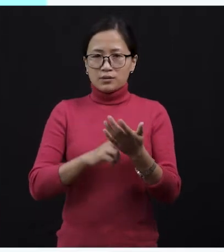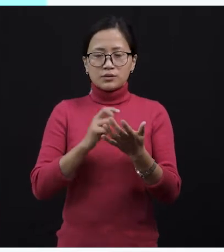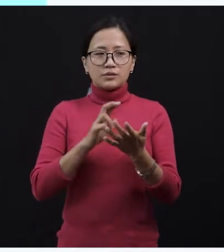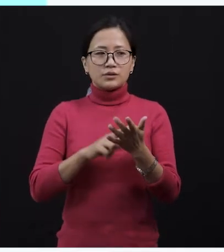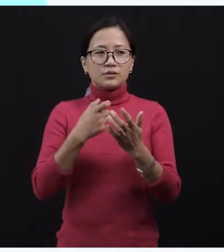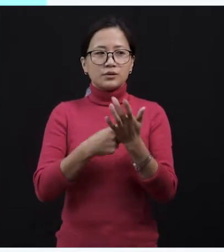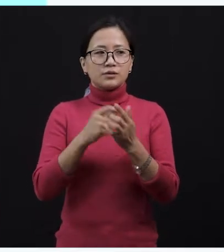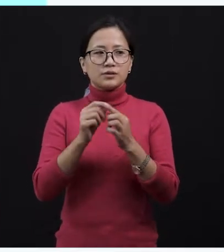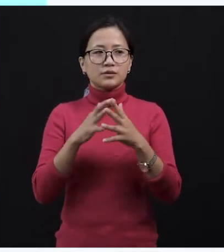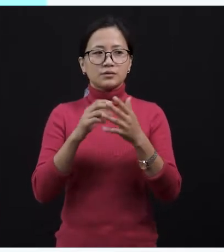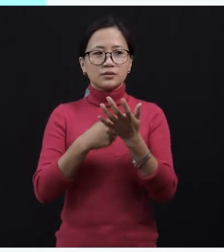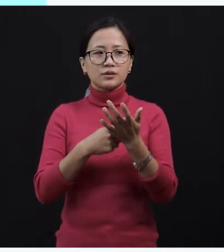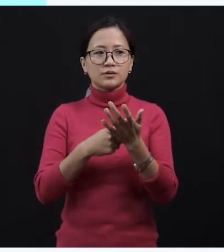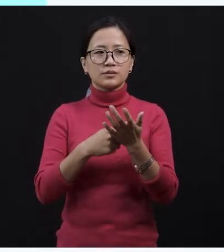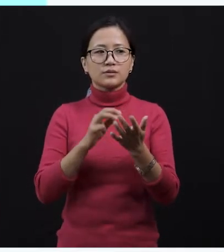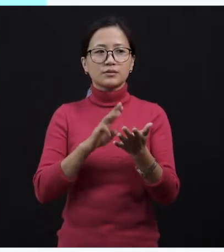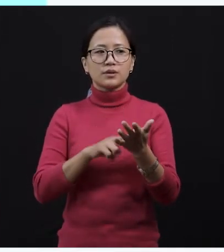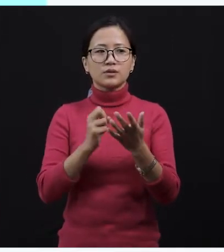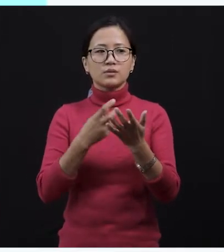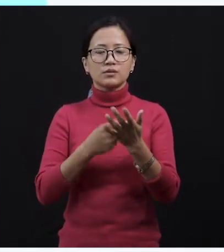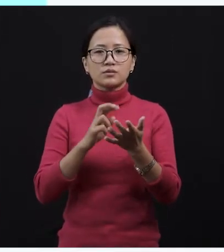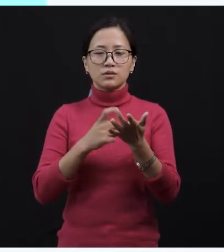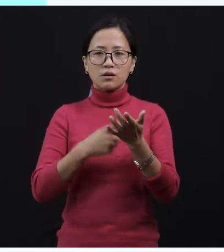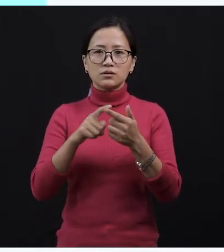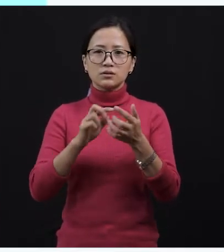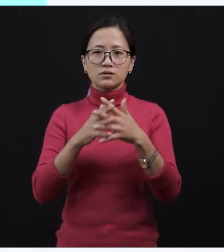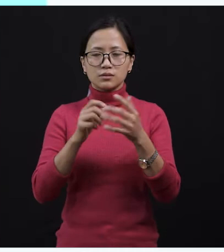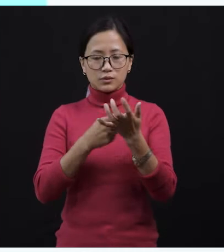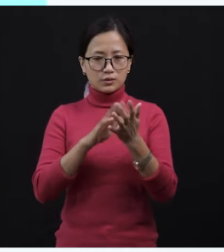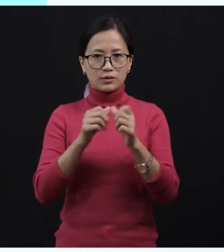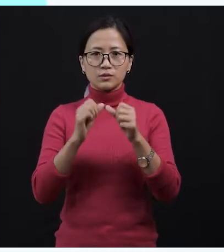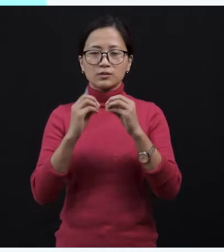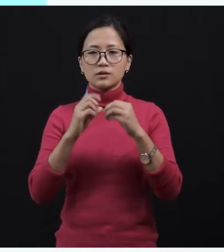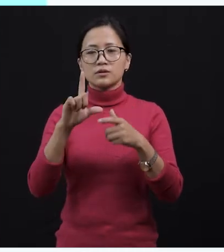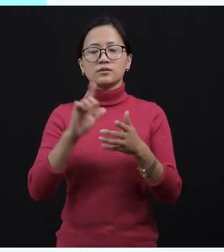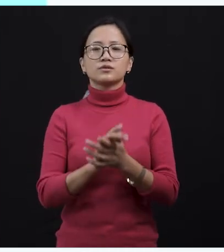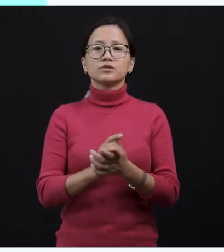renewable natural resources means those which can be renewed,